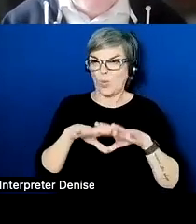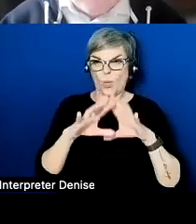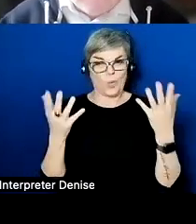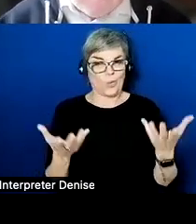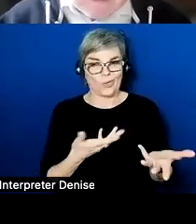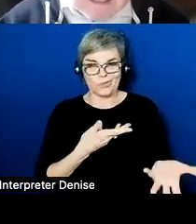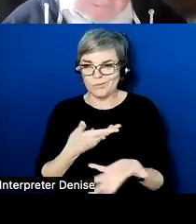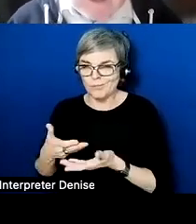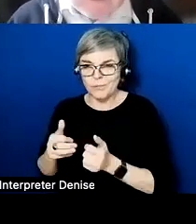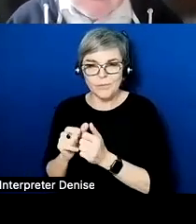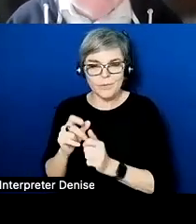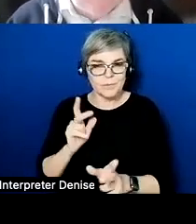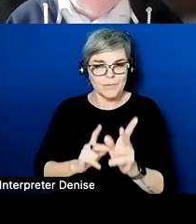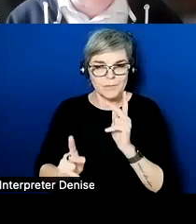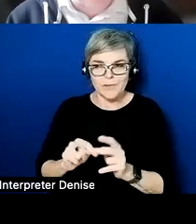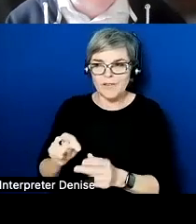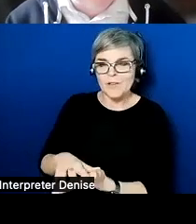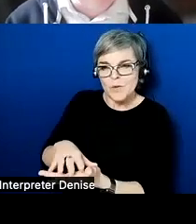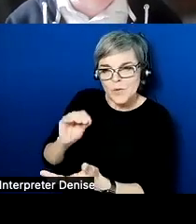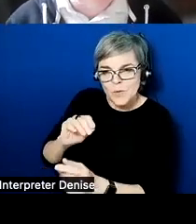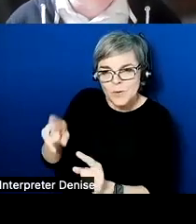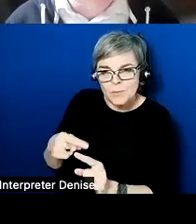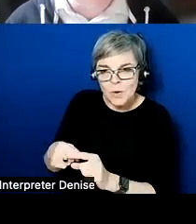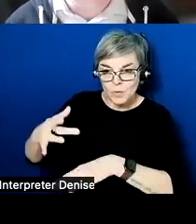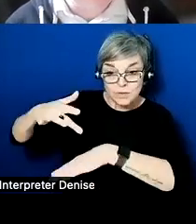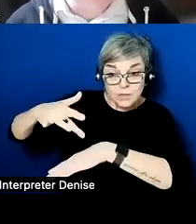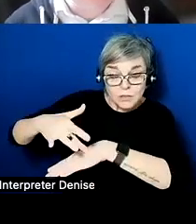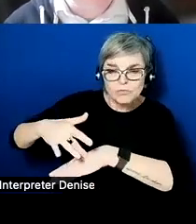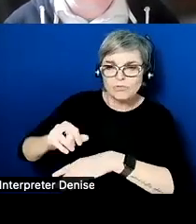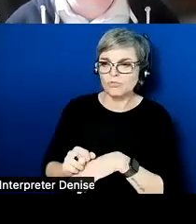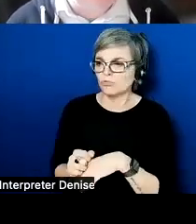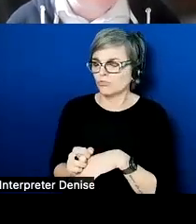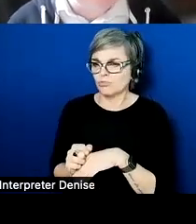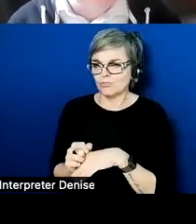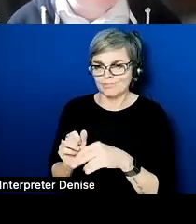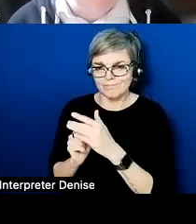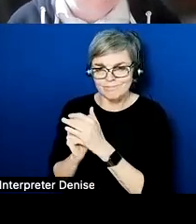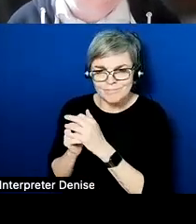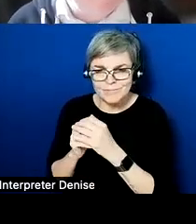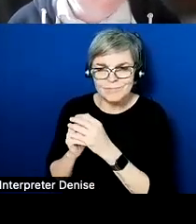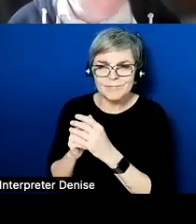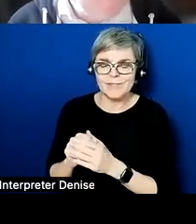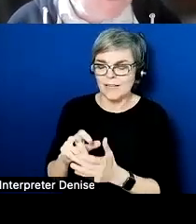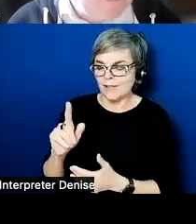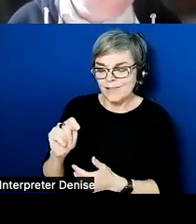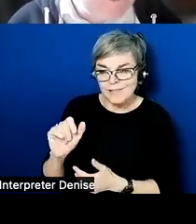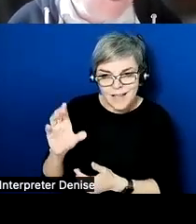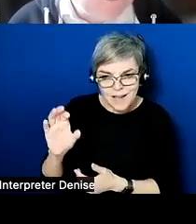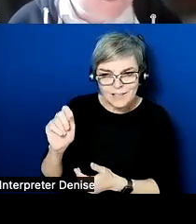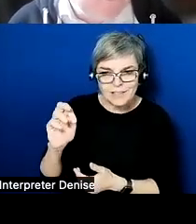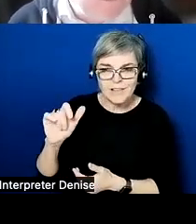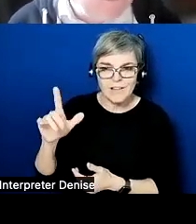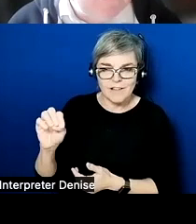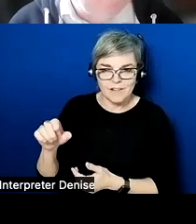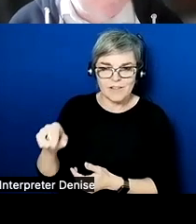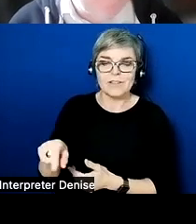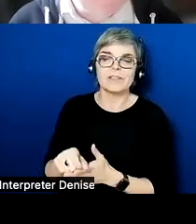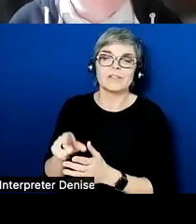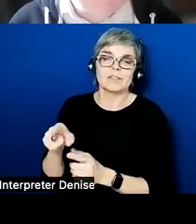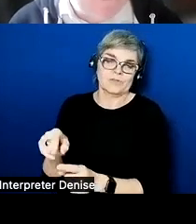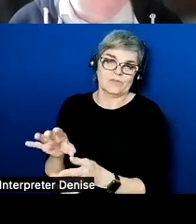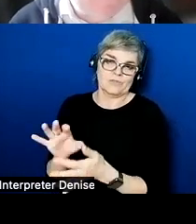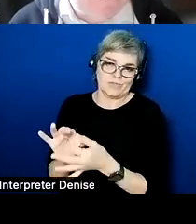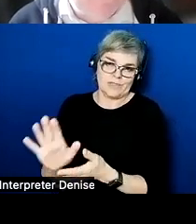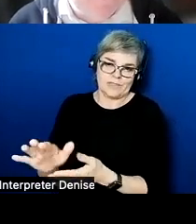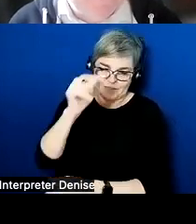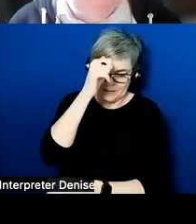way of experiencing the world by the connections with his son. Scott has written that professionals